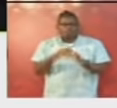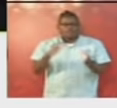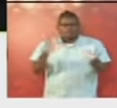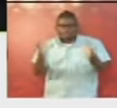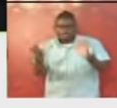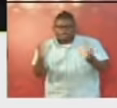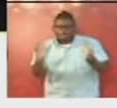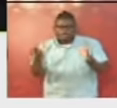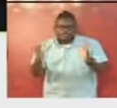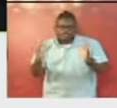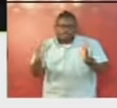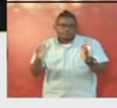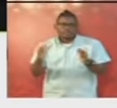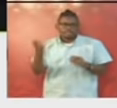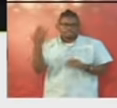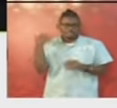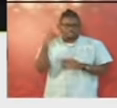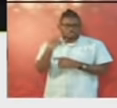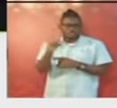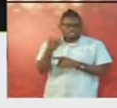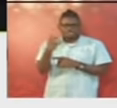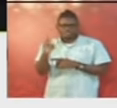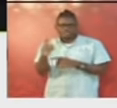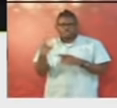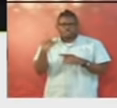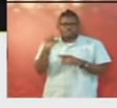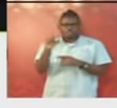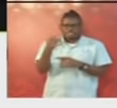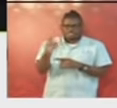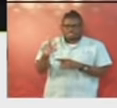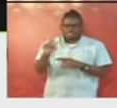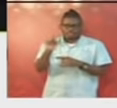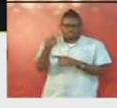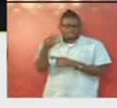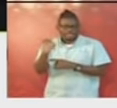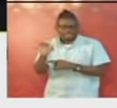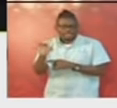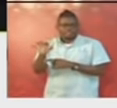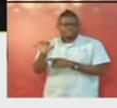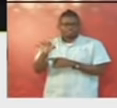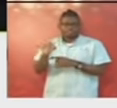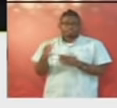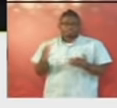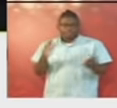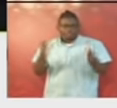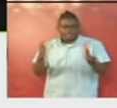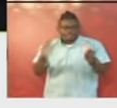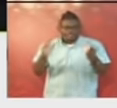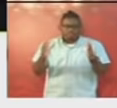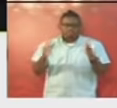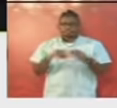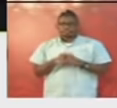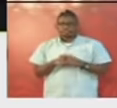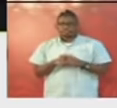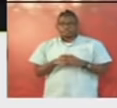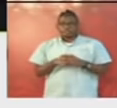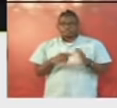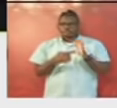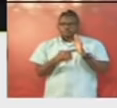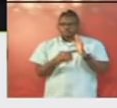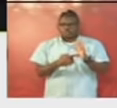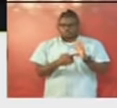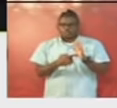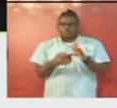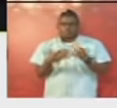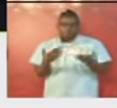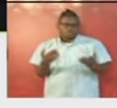from 2017, 2018, and 2019. They calculate something called the Mental Health Index. It's